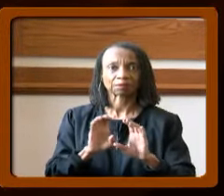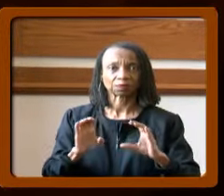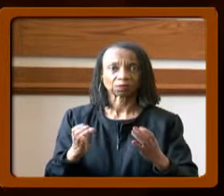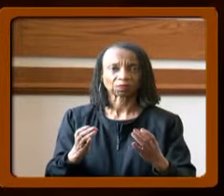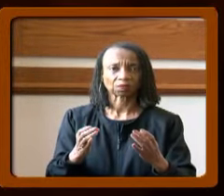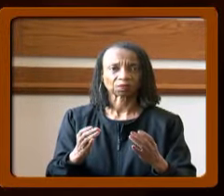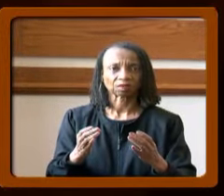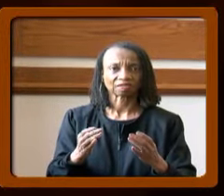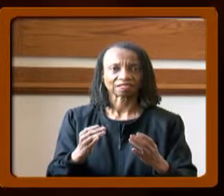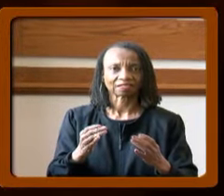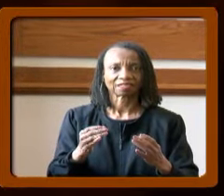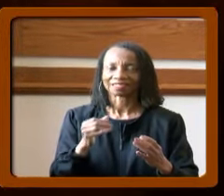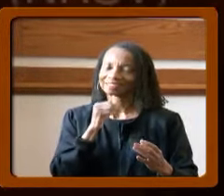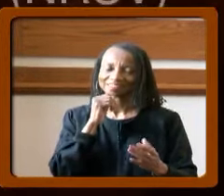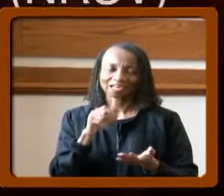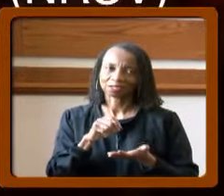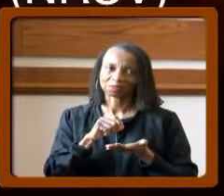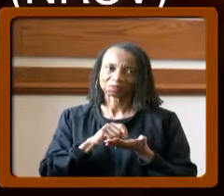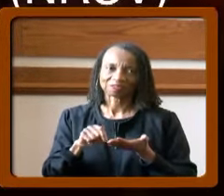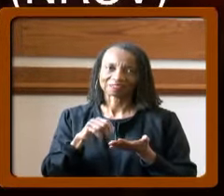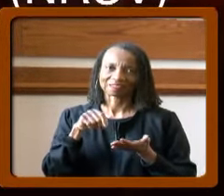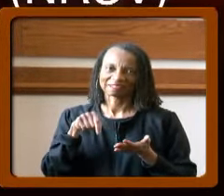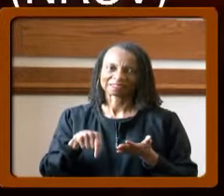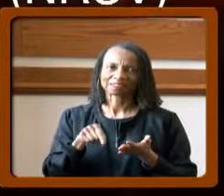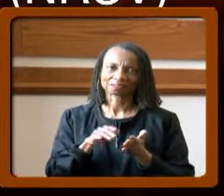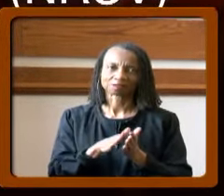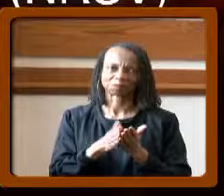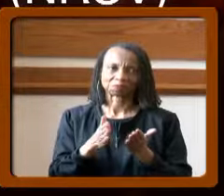which are not written in this book.